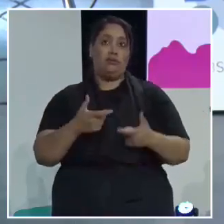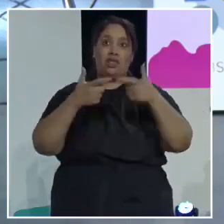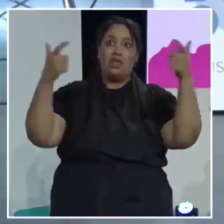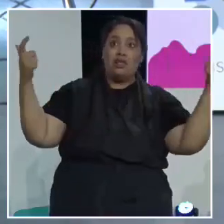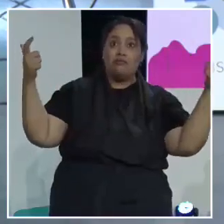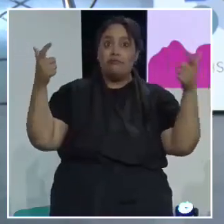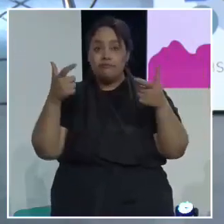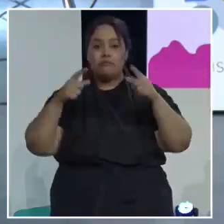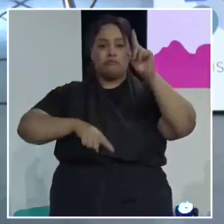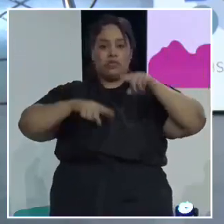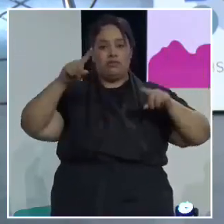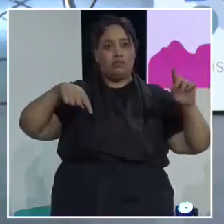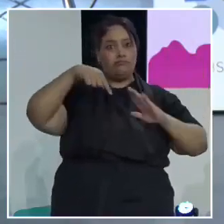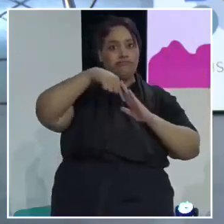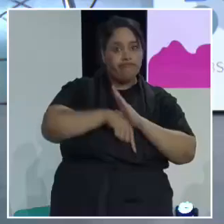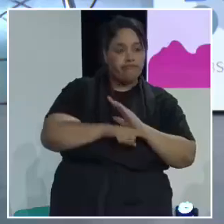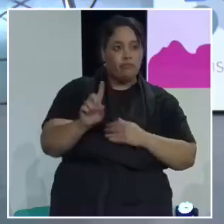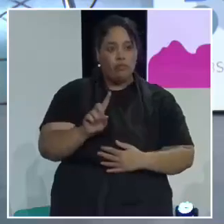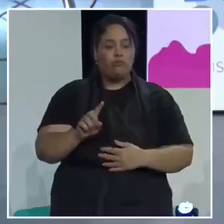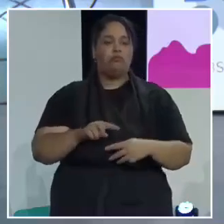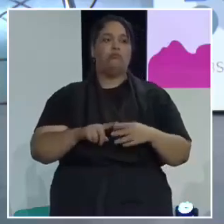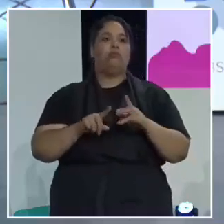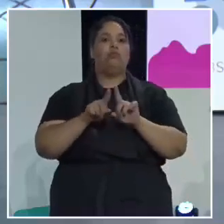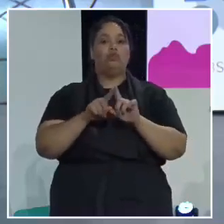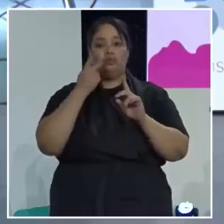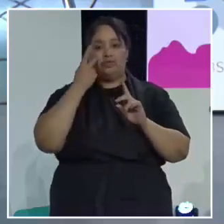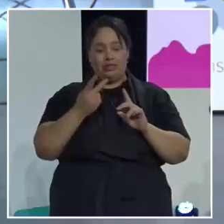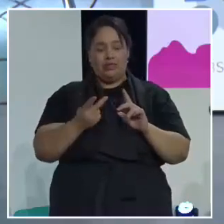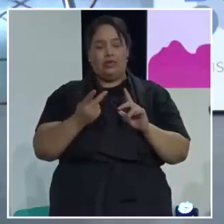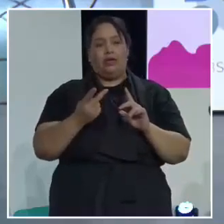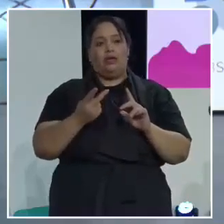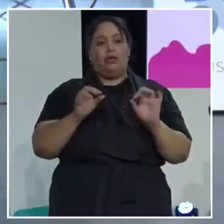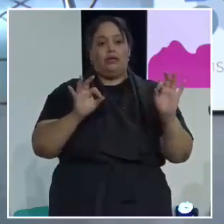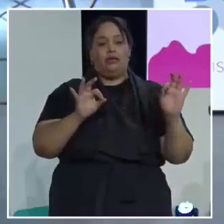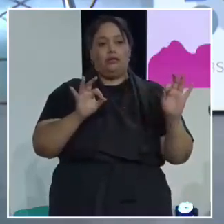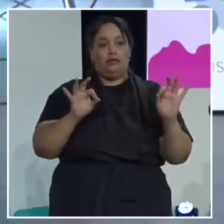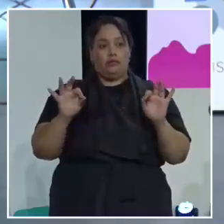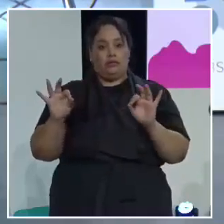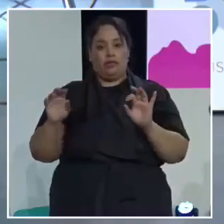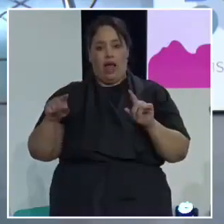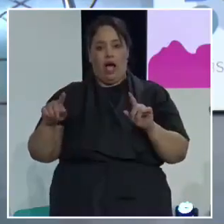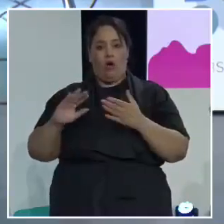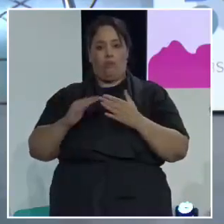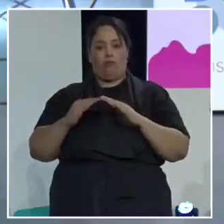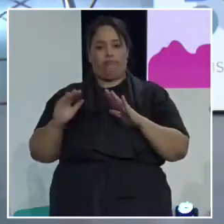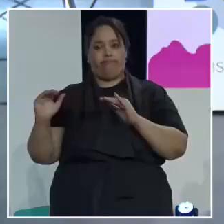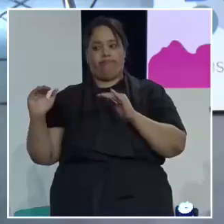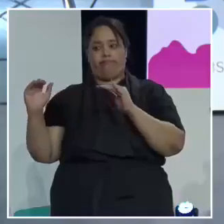the diversity of it, and it's somehow this is becoming to stabilize, I would